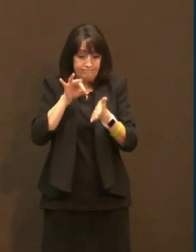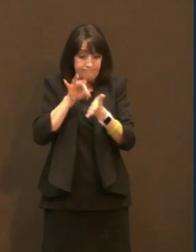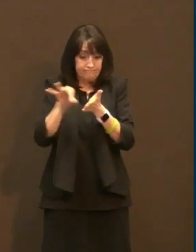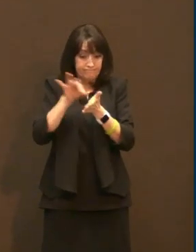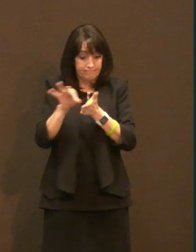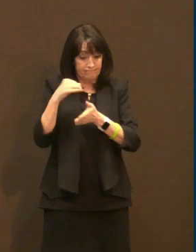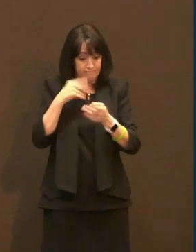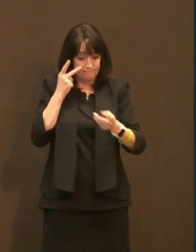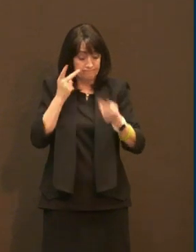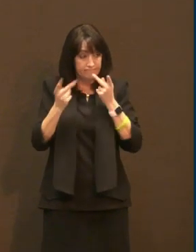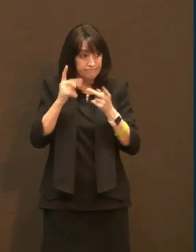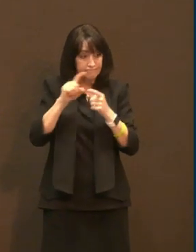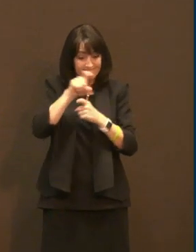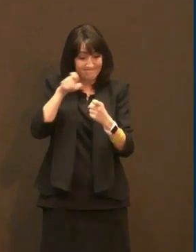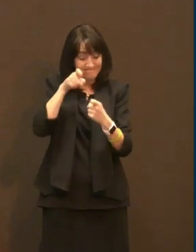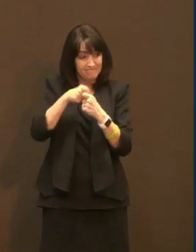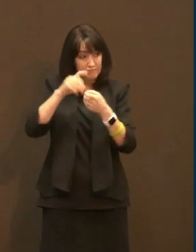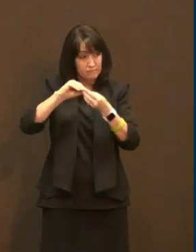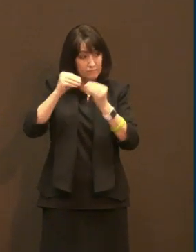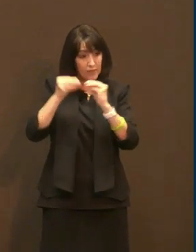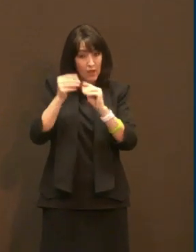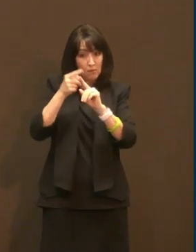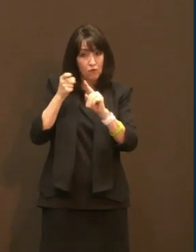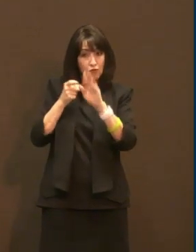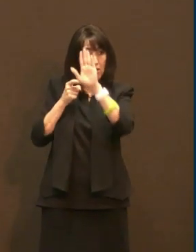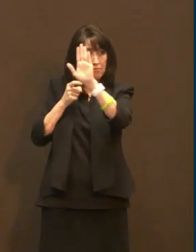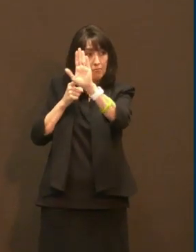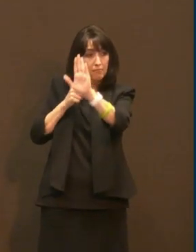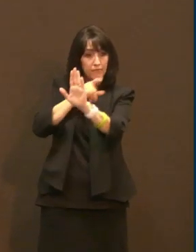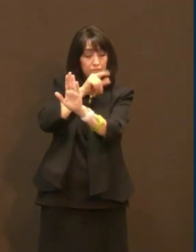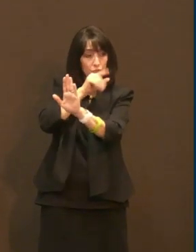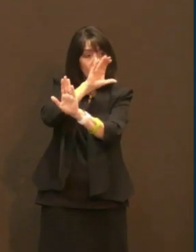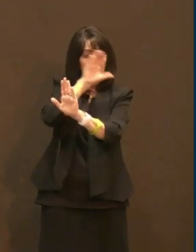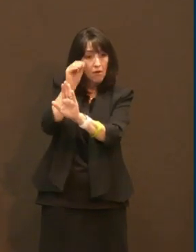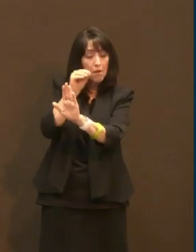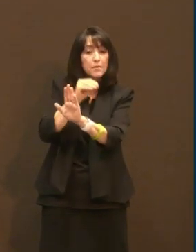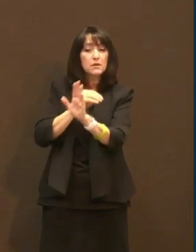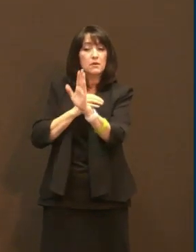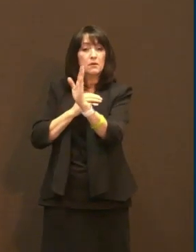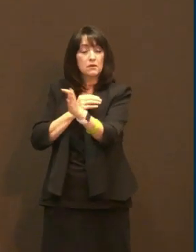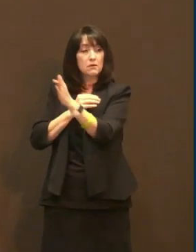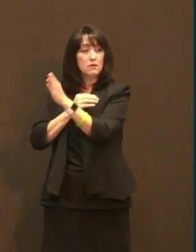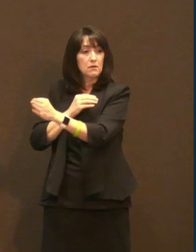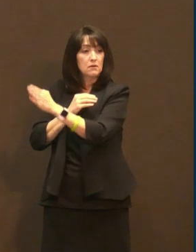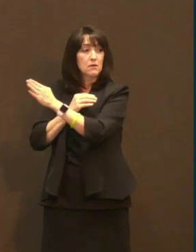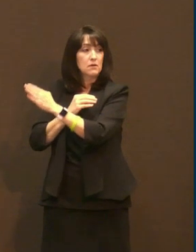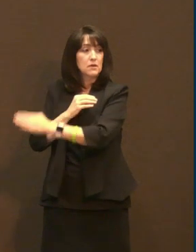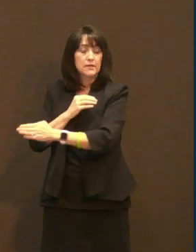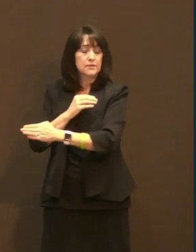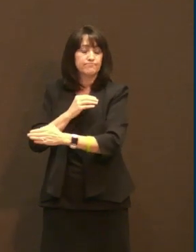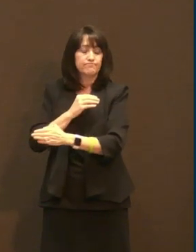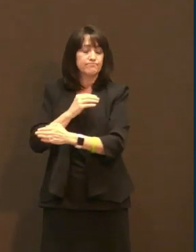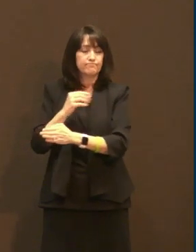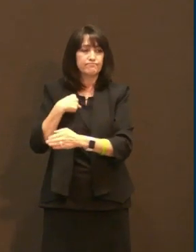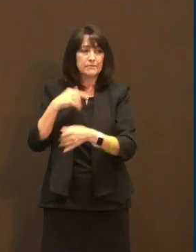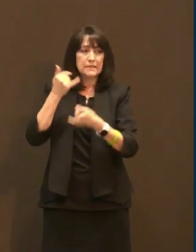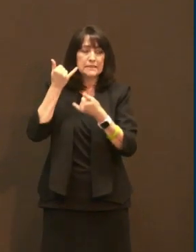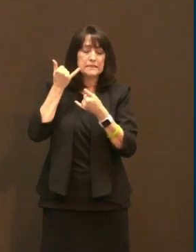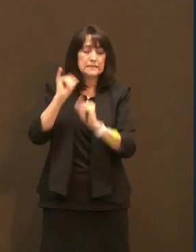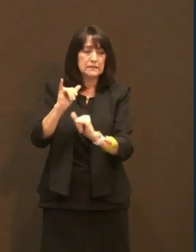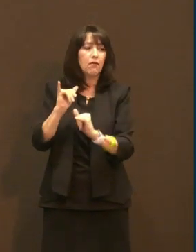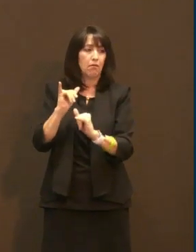specific results for that plant. And then this week, we're in the midst of finishing that plant and